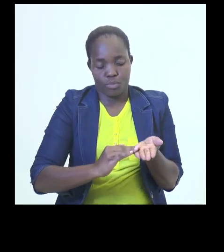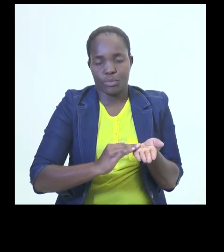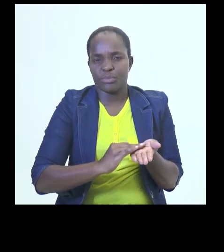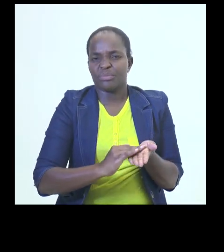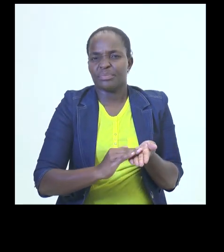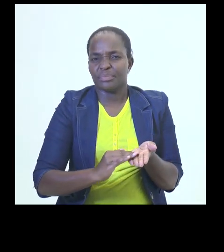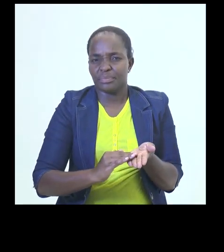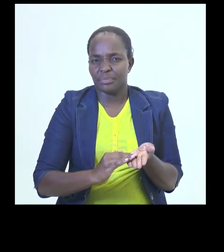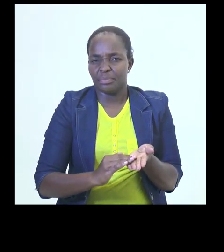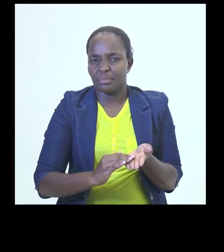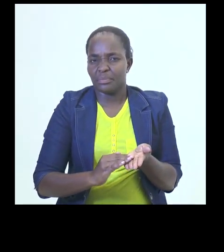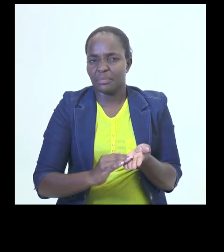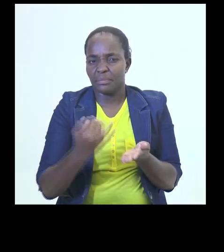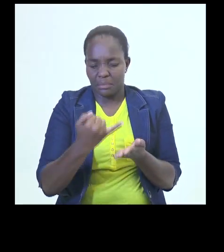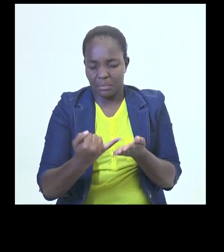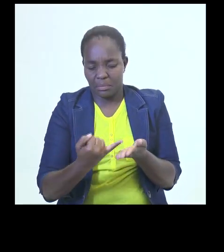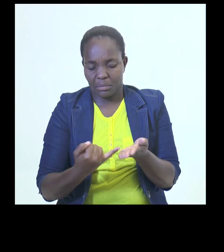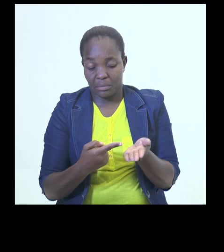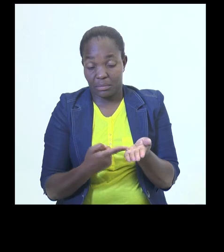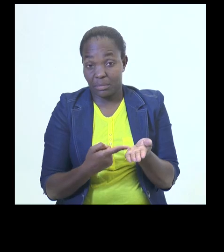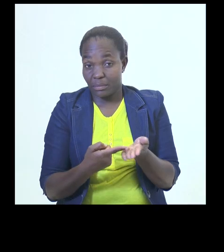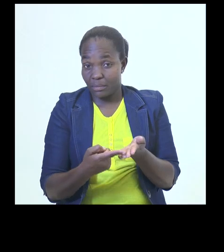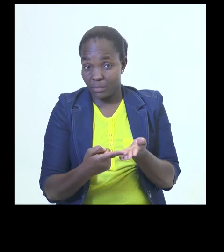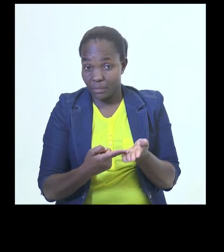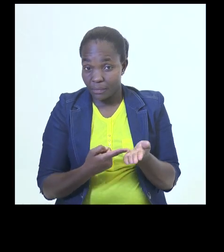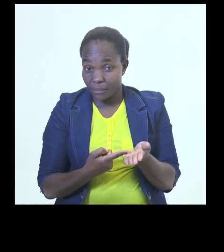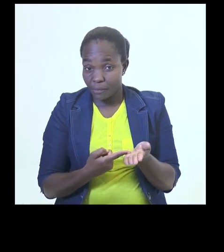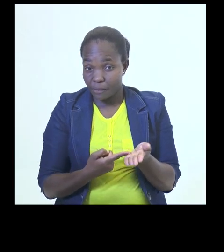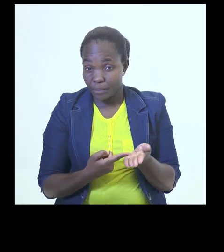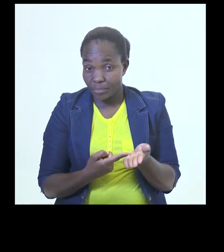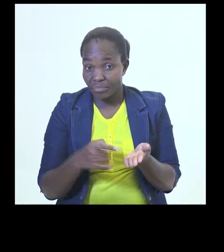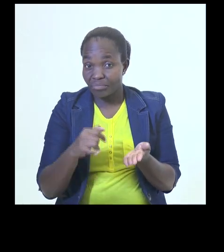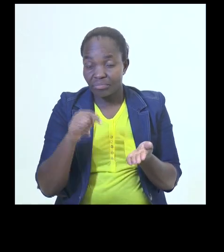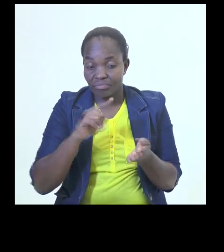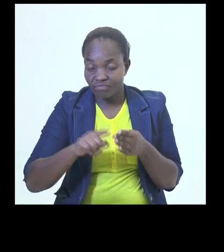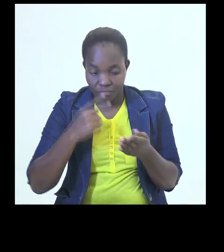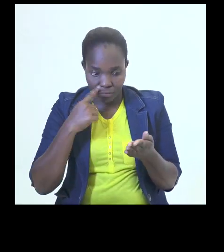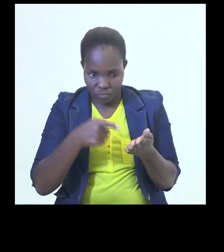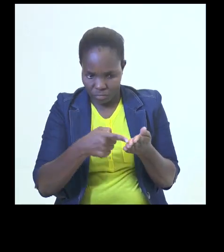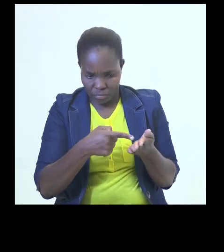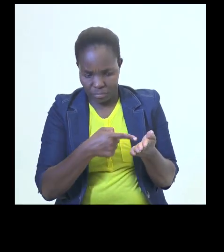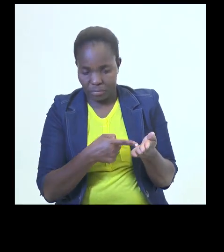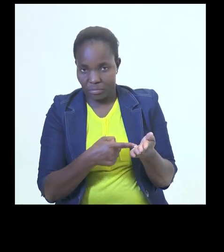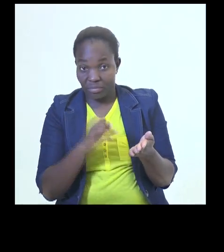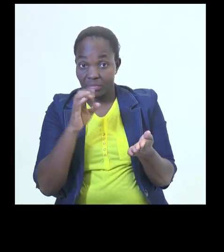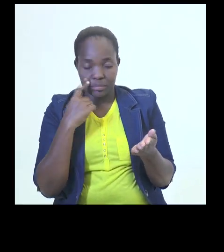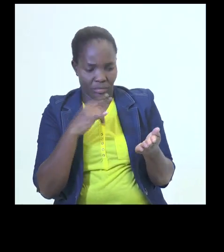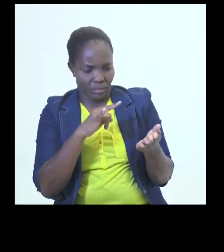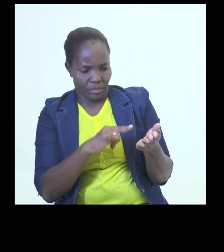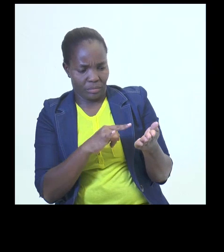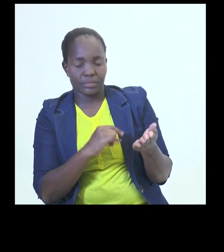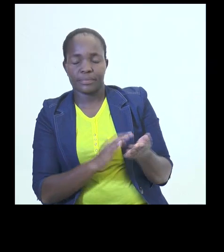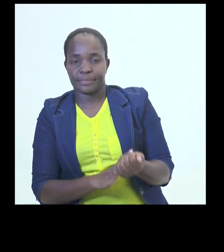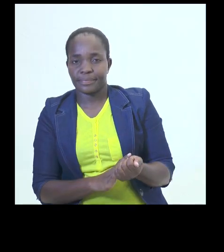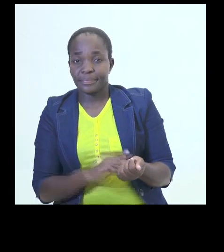external structure is the outline, the parts that can be easily seen when we look at it. Firstly, you